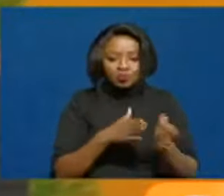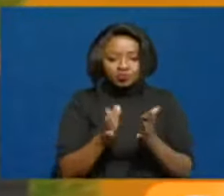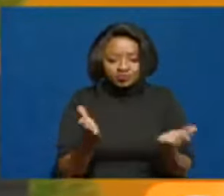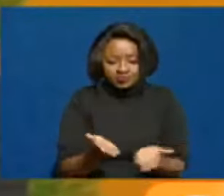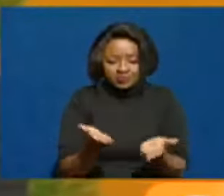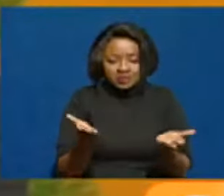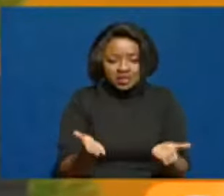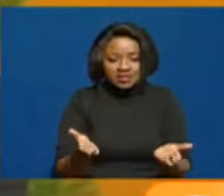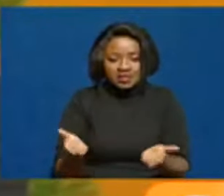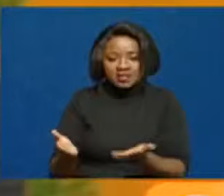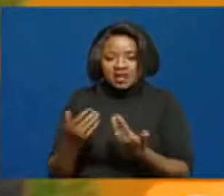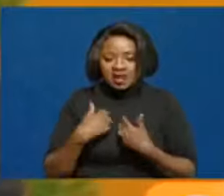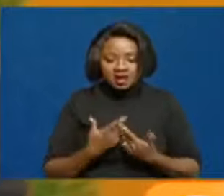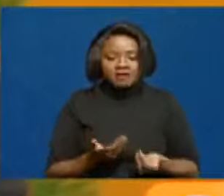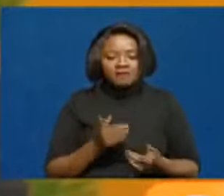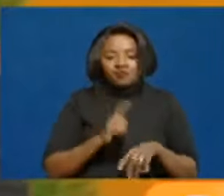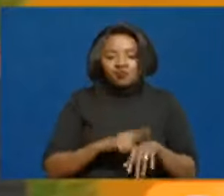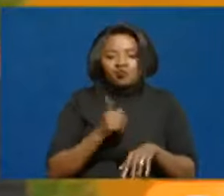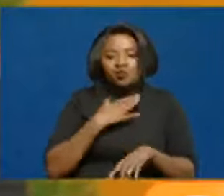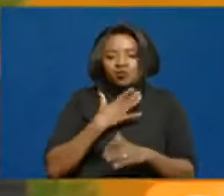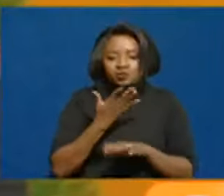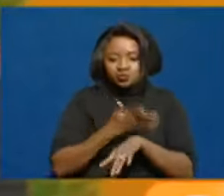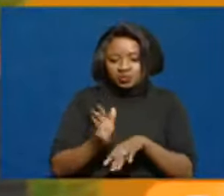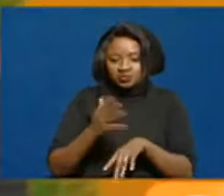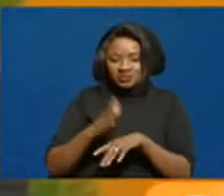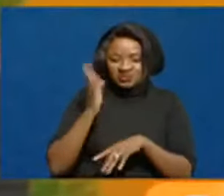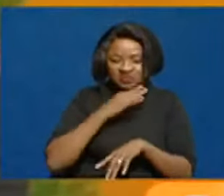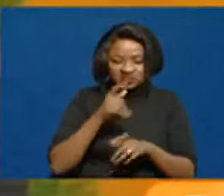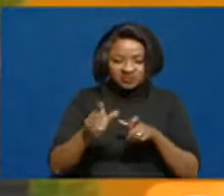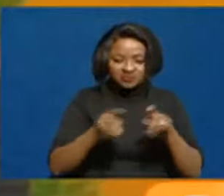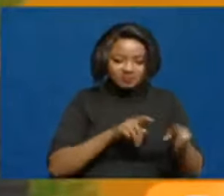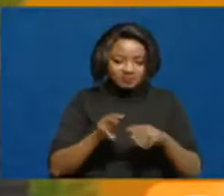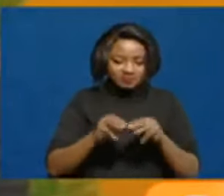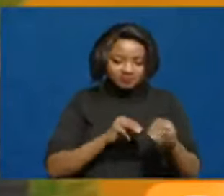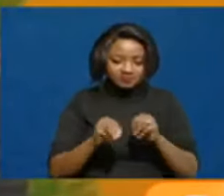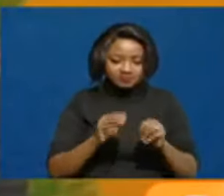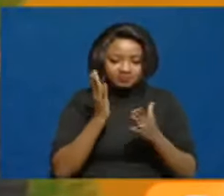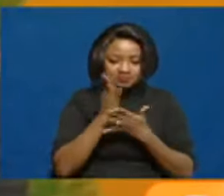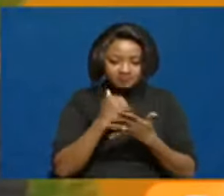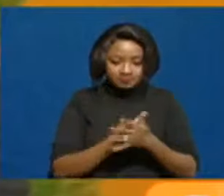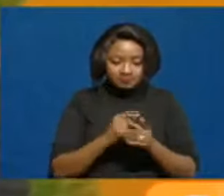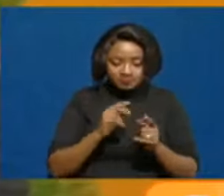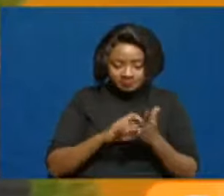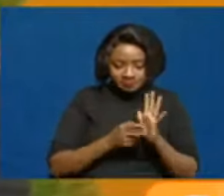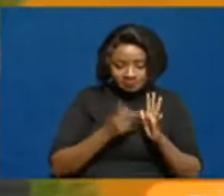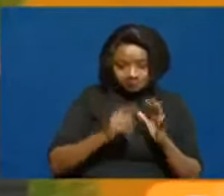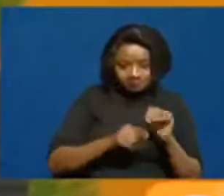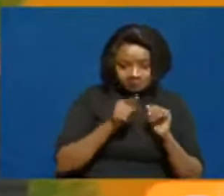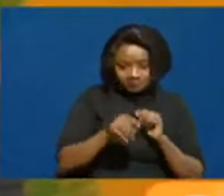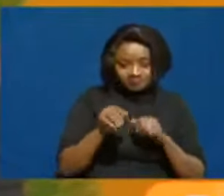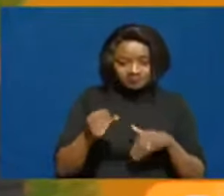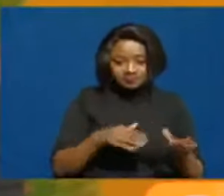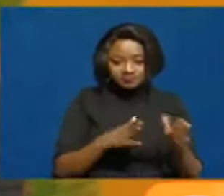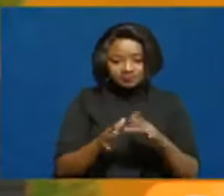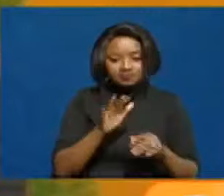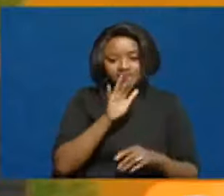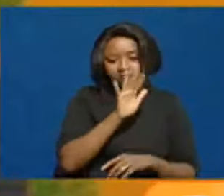within the waste management sector. As you've rightly put it, the opportunity is estimated to be around